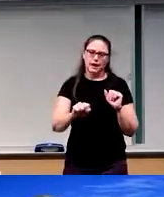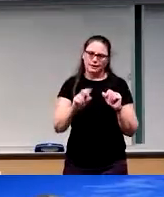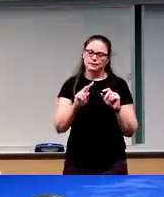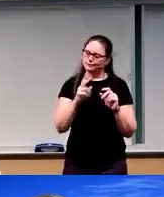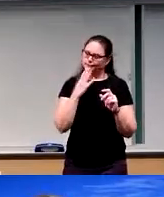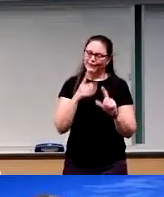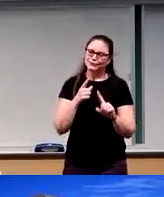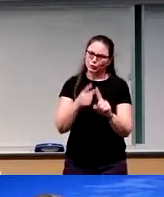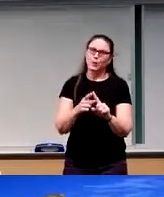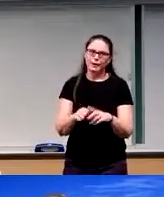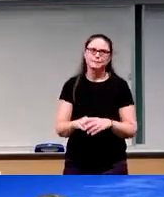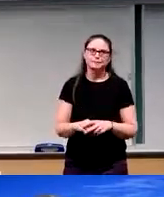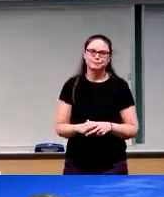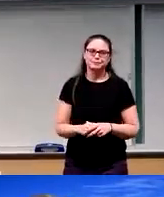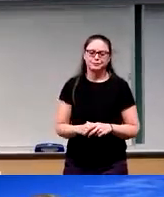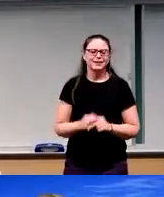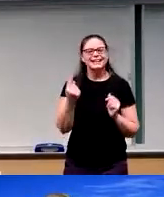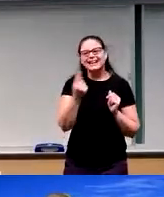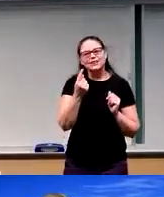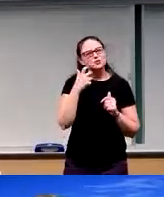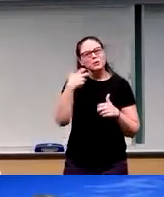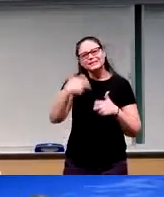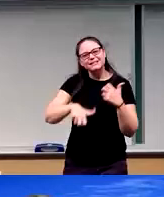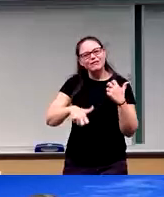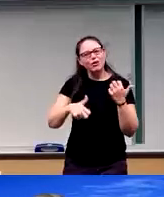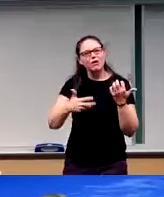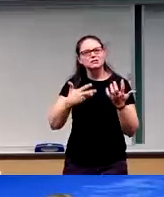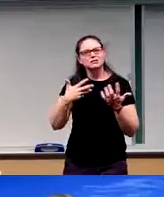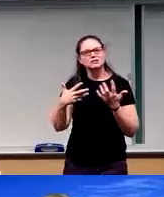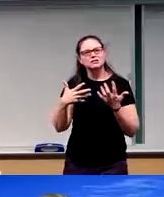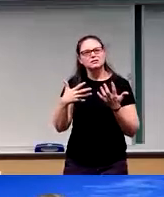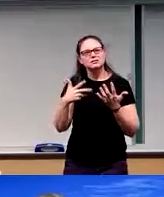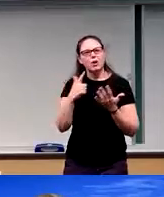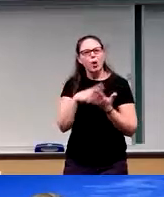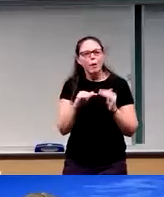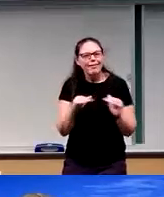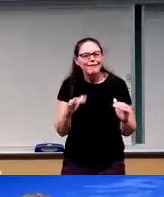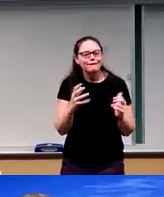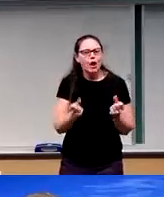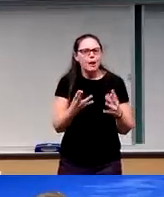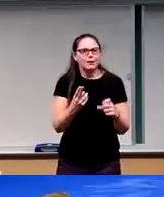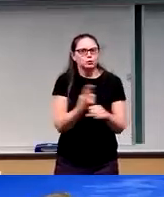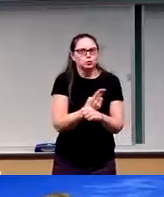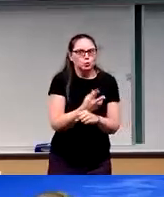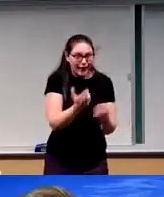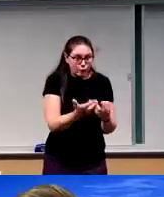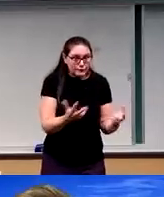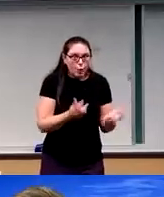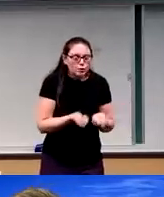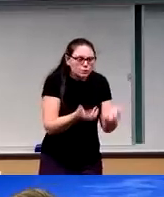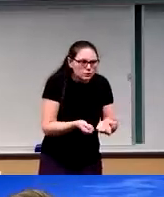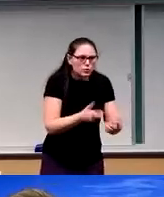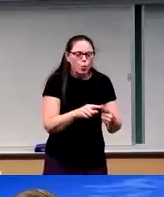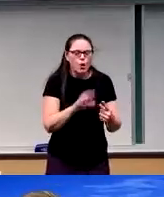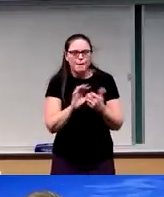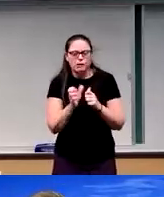point. It's always difficult to know, at what level to expend what resources and how can we get them all to work